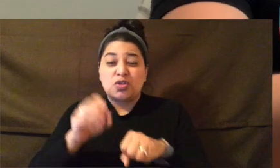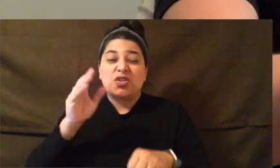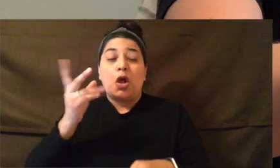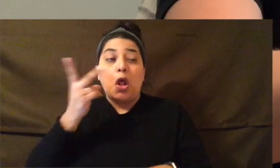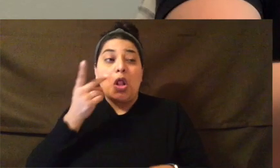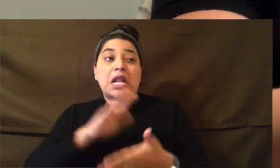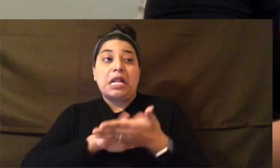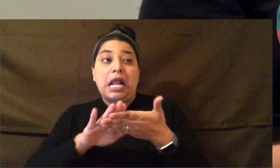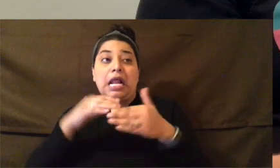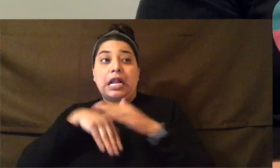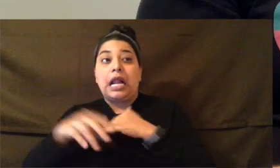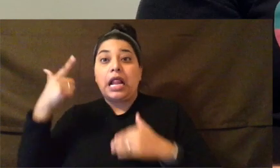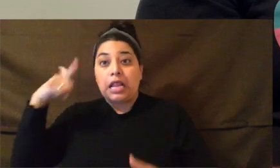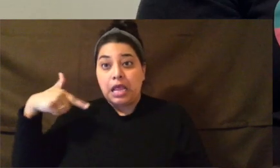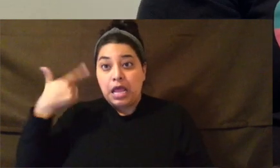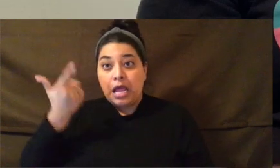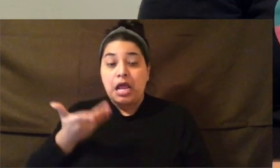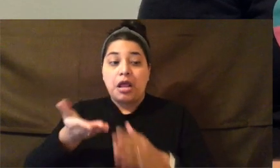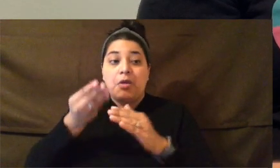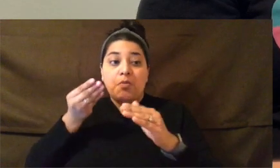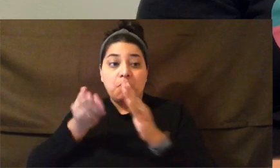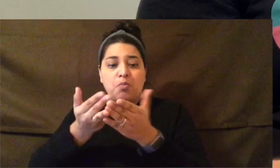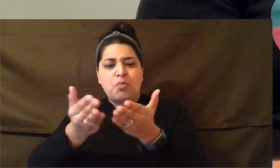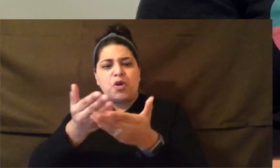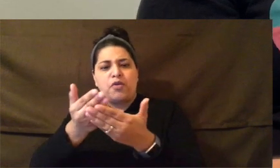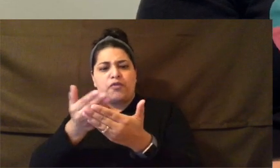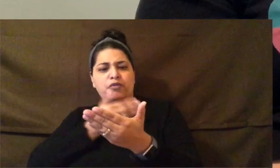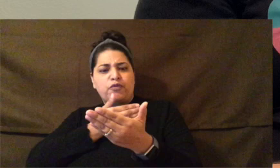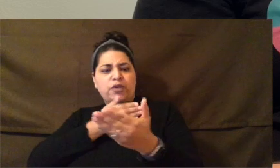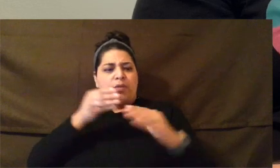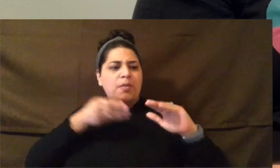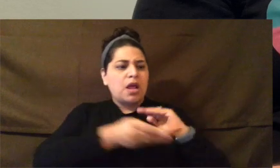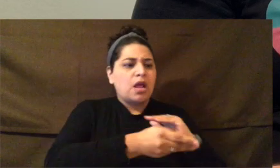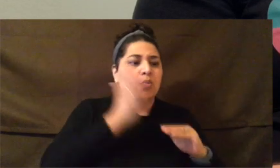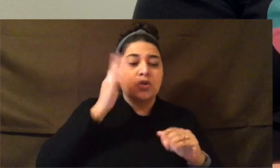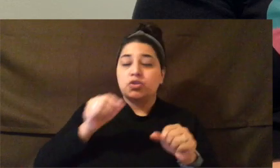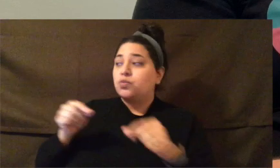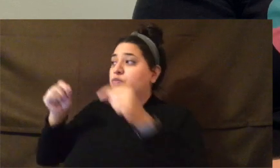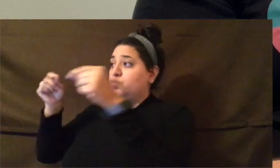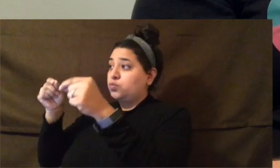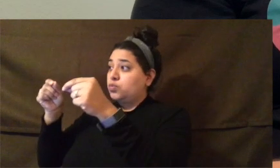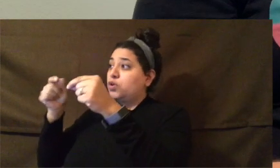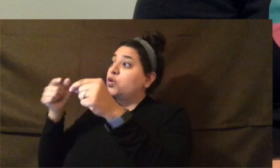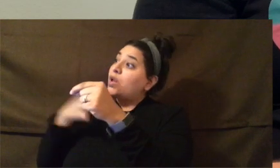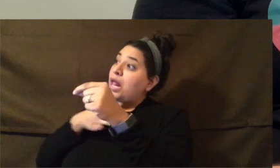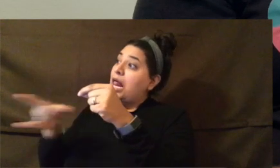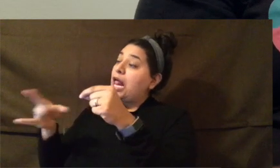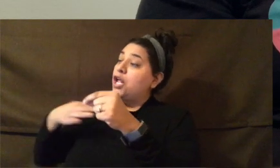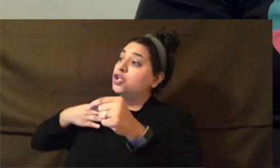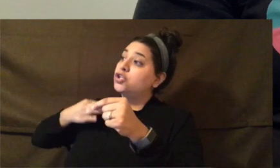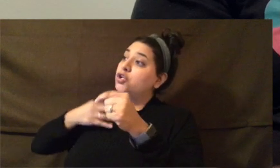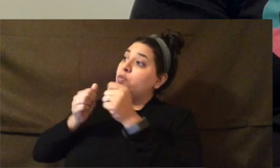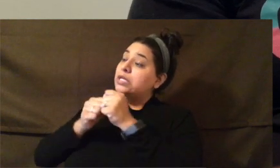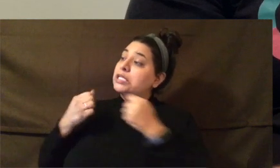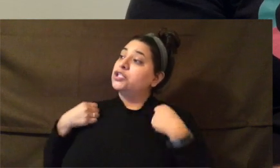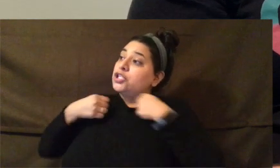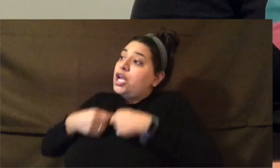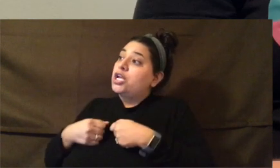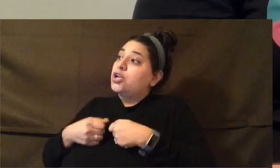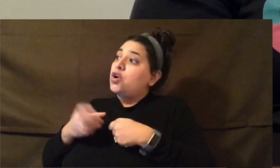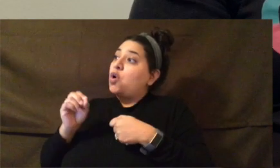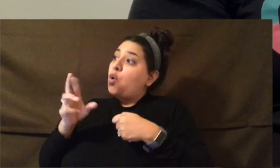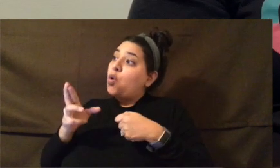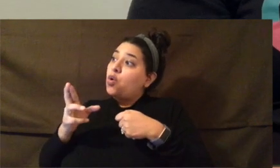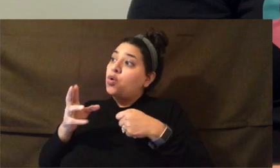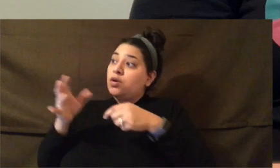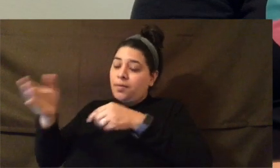cut a fine figure in London. Before she placed each outfit in the trunk, she displayed it to him. "Do you like this shirt with this suit?" she asked